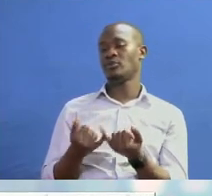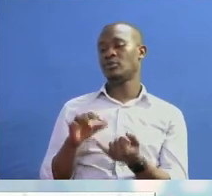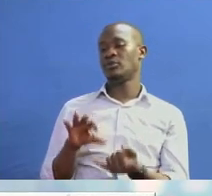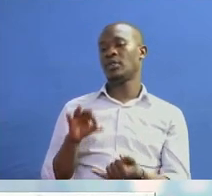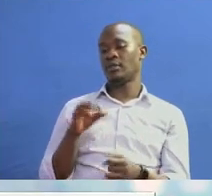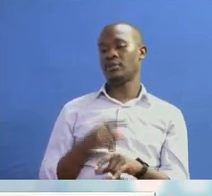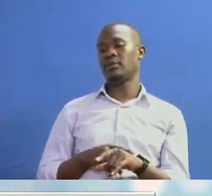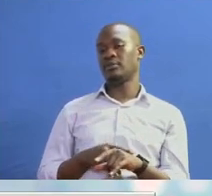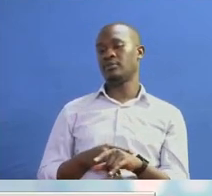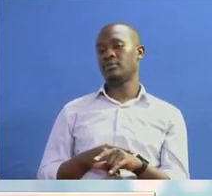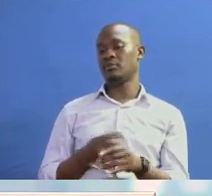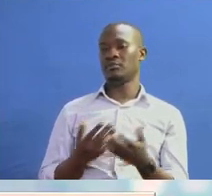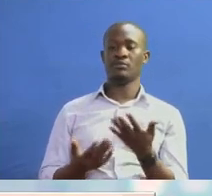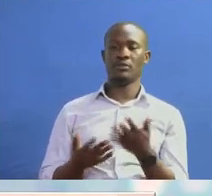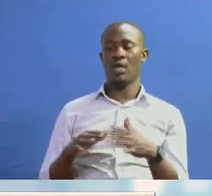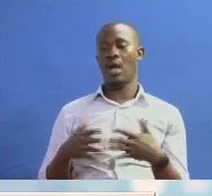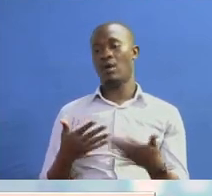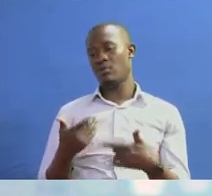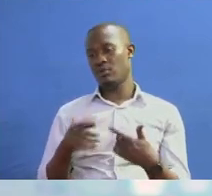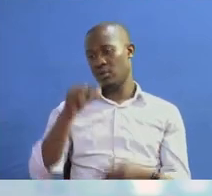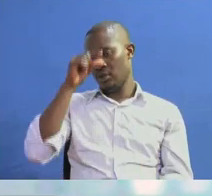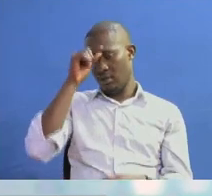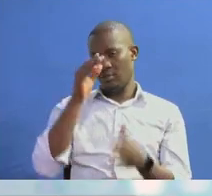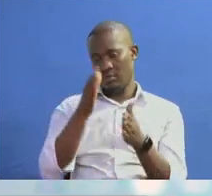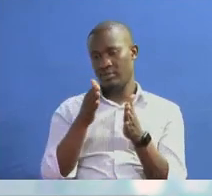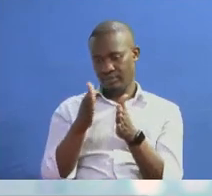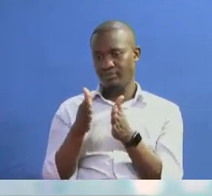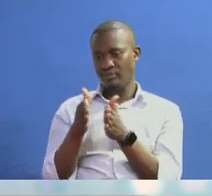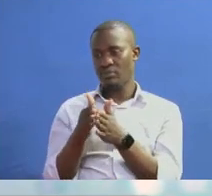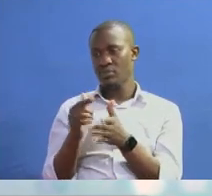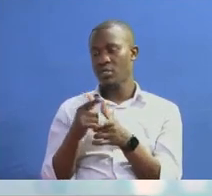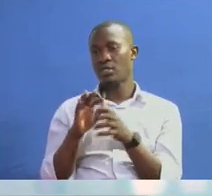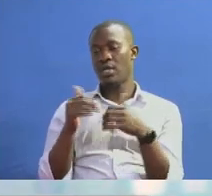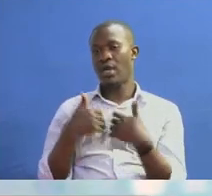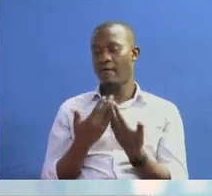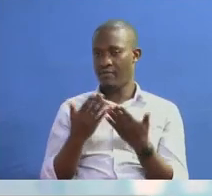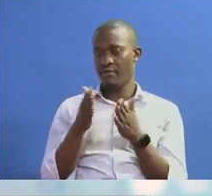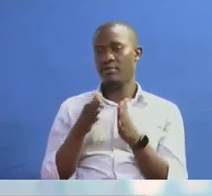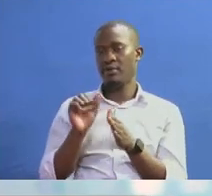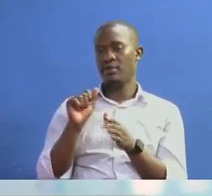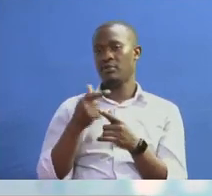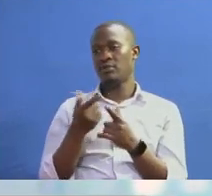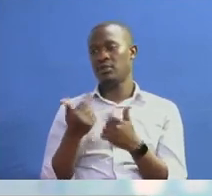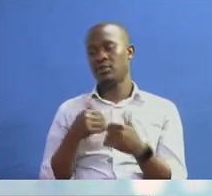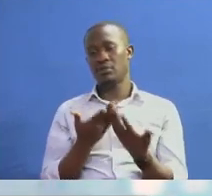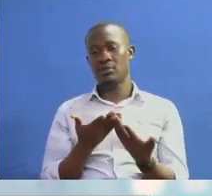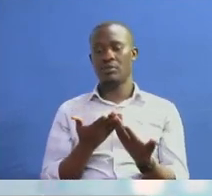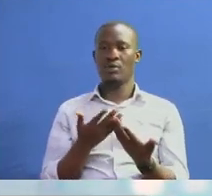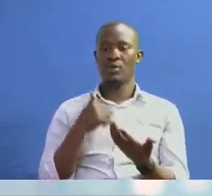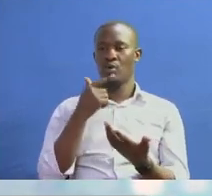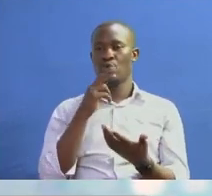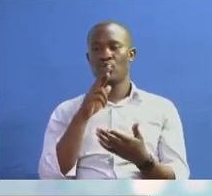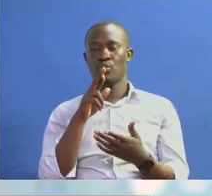a while according to how the government have planned. I'm not the government, so mm-hmm. they have their plans, but in mm-hmm. a nutshell, mm-hmm. that those